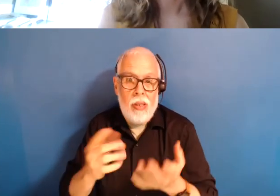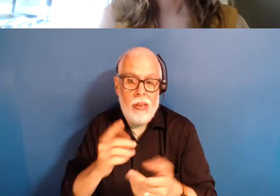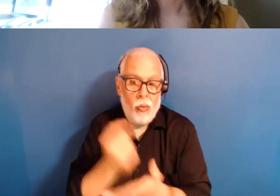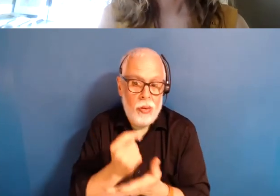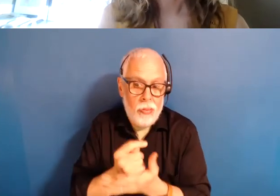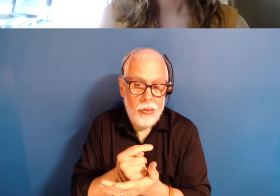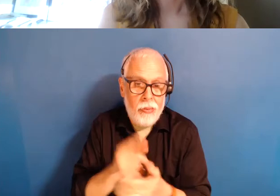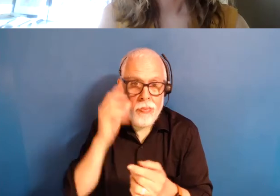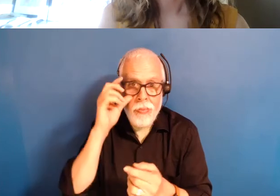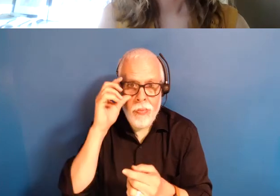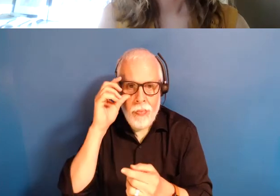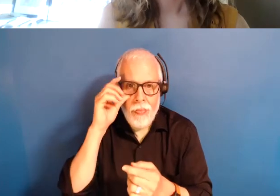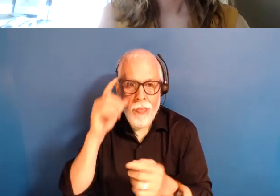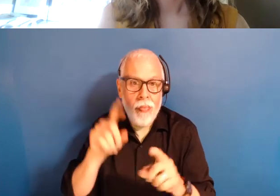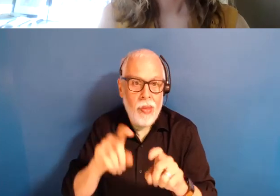treatments.